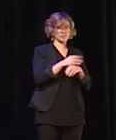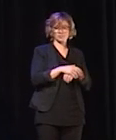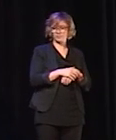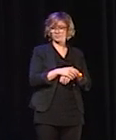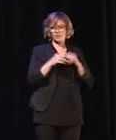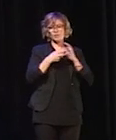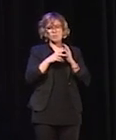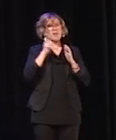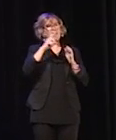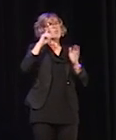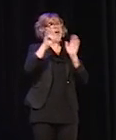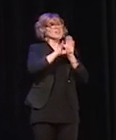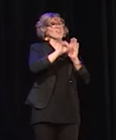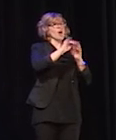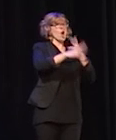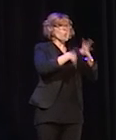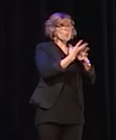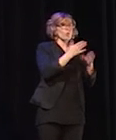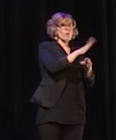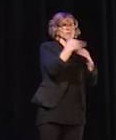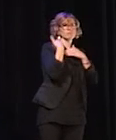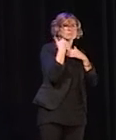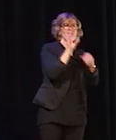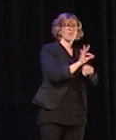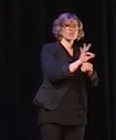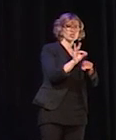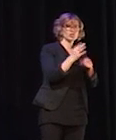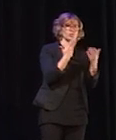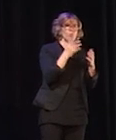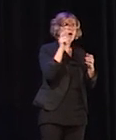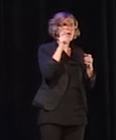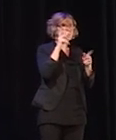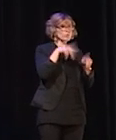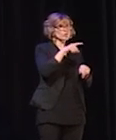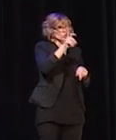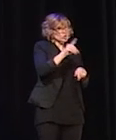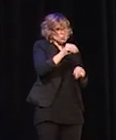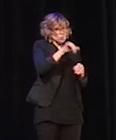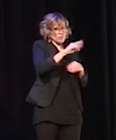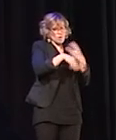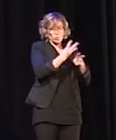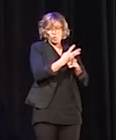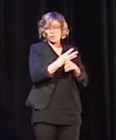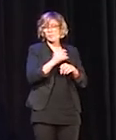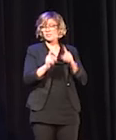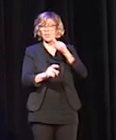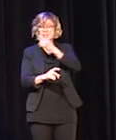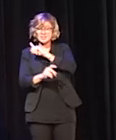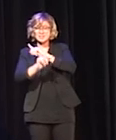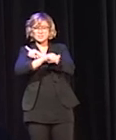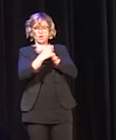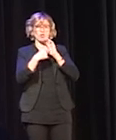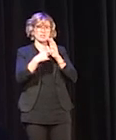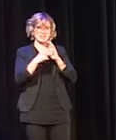the functionality of a world is, right? Like what is that world supposed to be doing for someone? To illustrate it better, I've never done this before. Not that